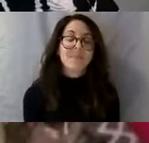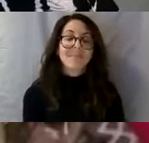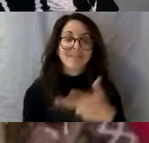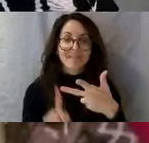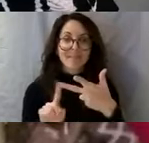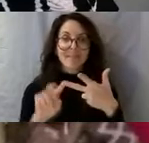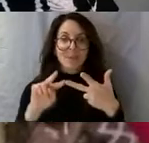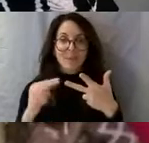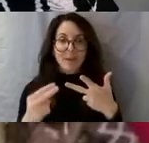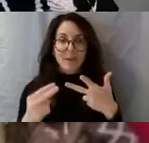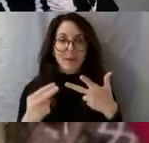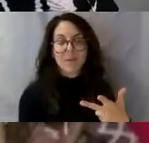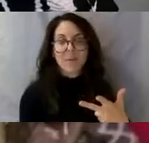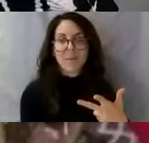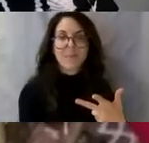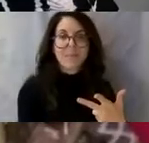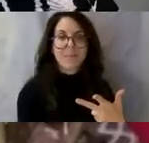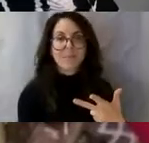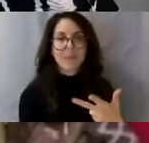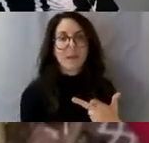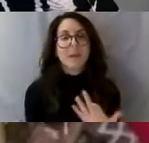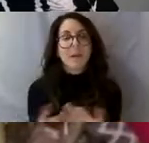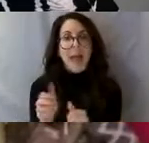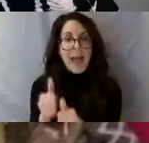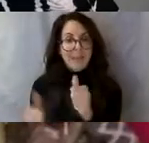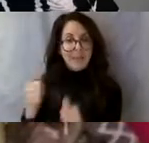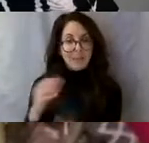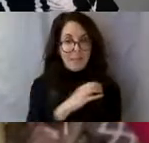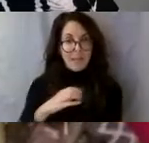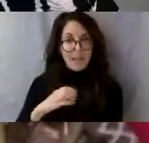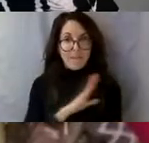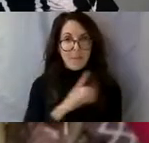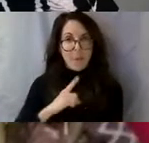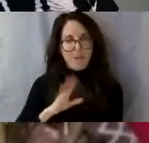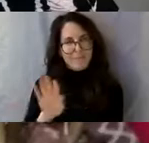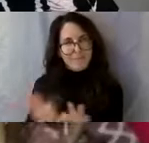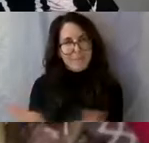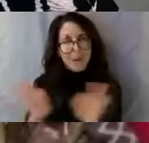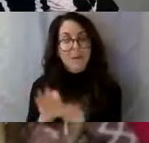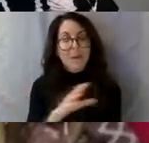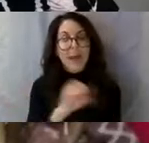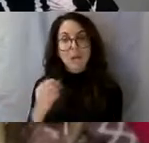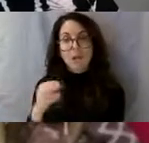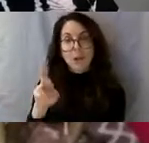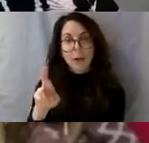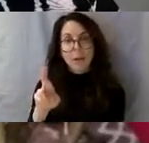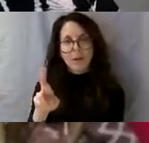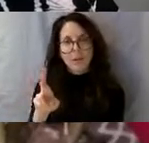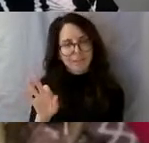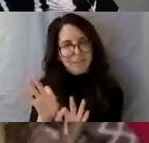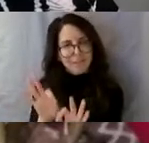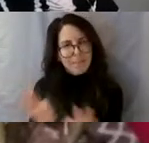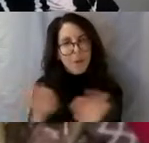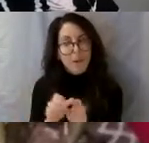be around the importance of the executive committee on a board and the role of a chair. How responsive are you